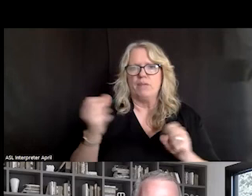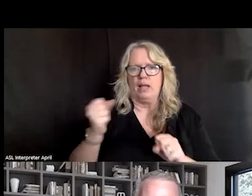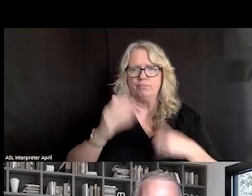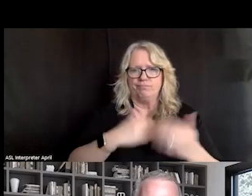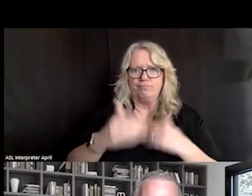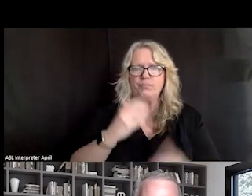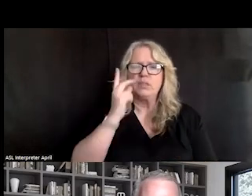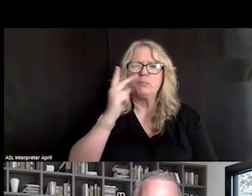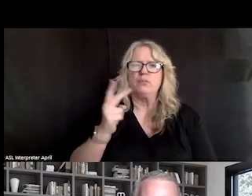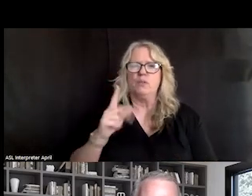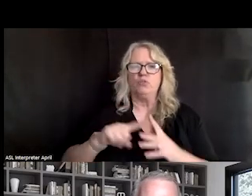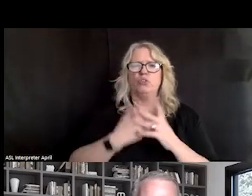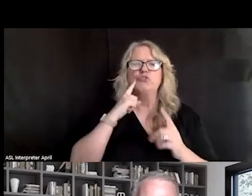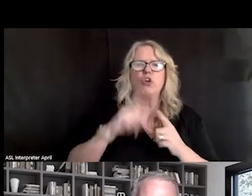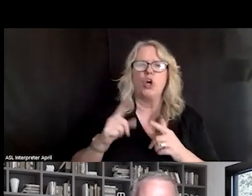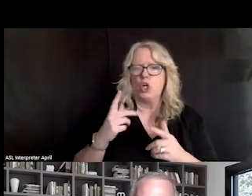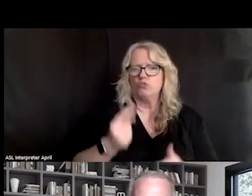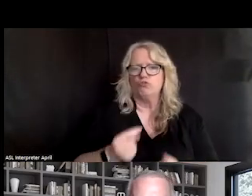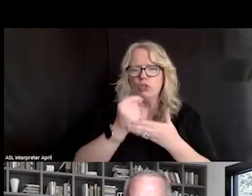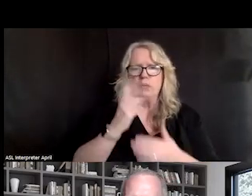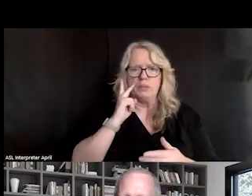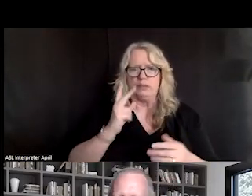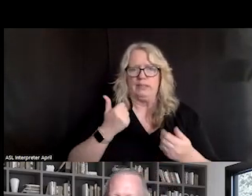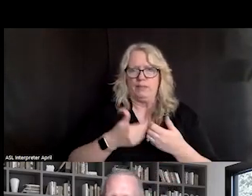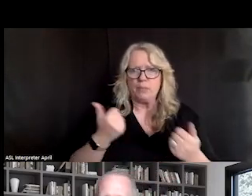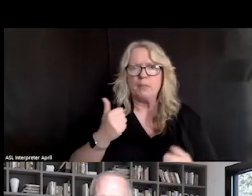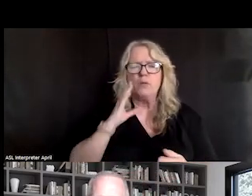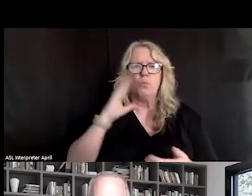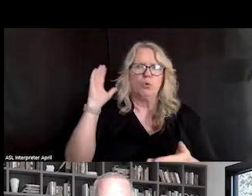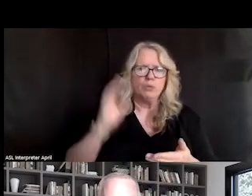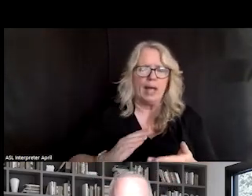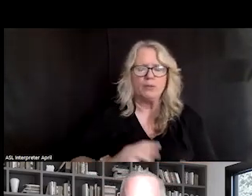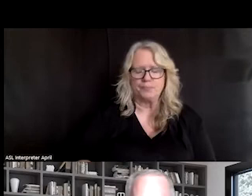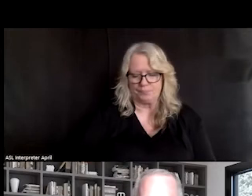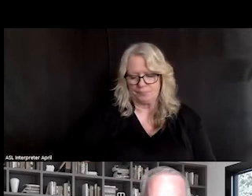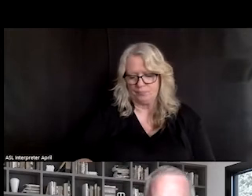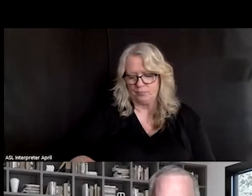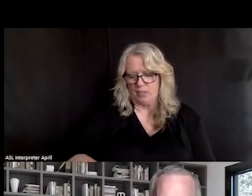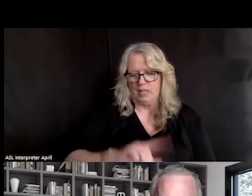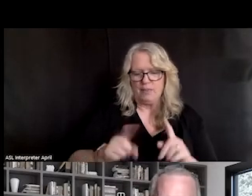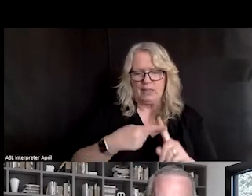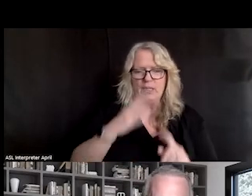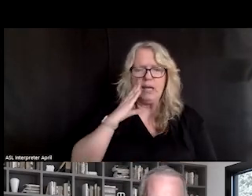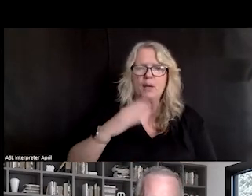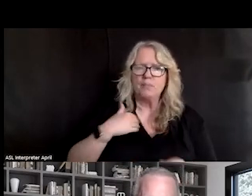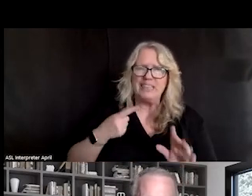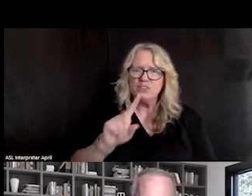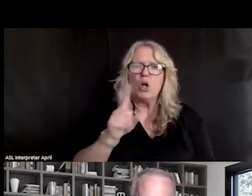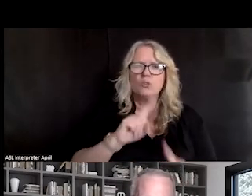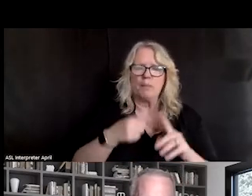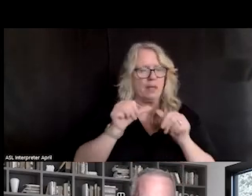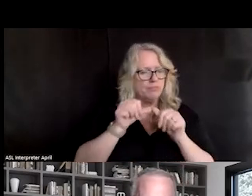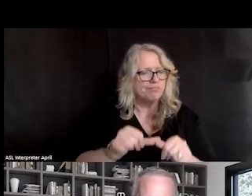faster you can start treatment. And so we see that seclusion restraints go down, assaults and injuries go down, the total length of stay